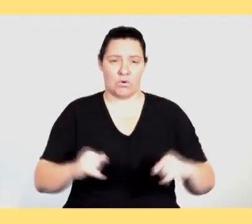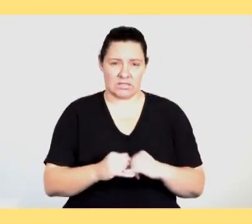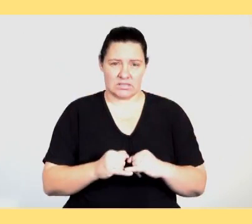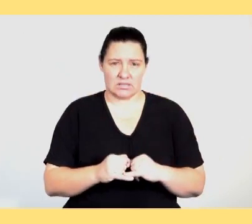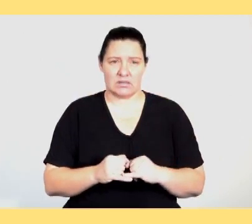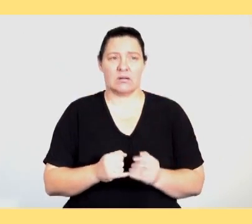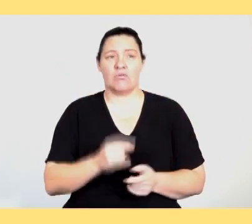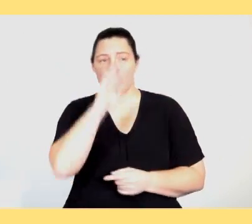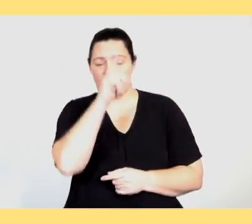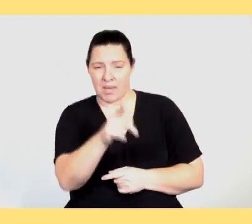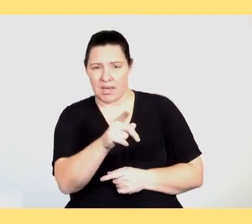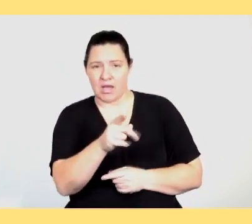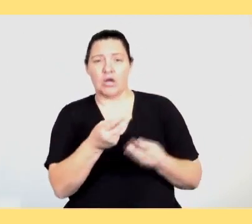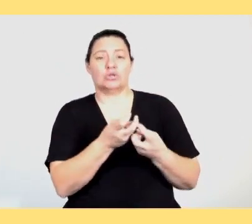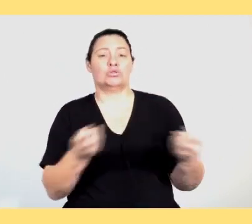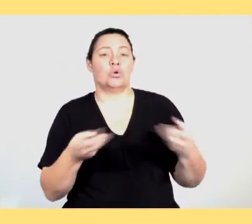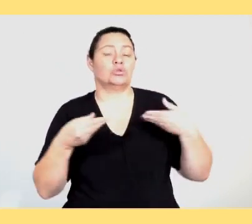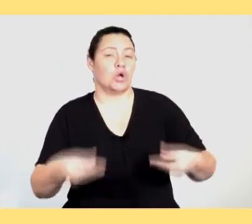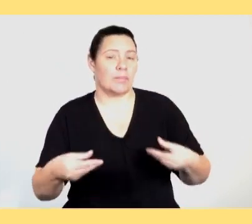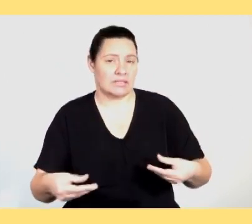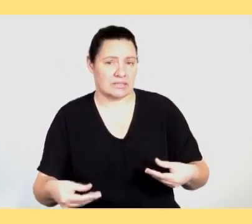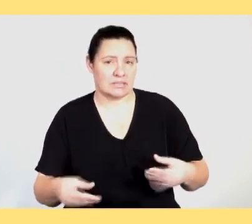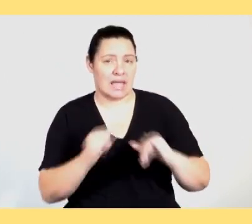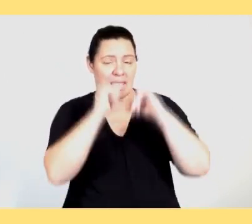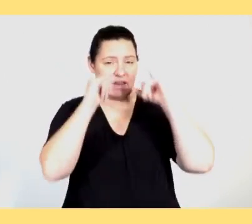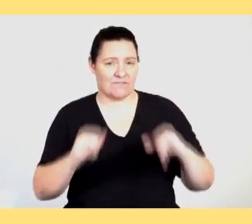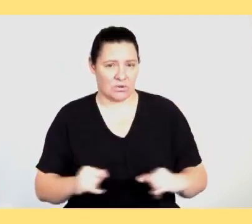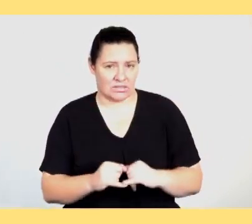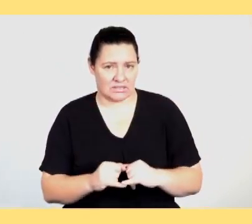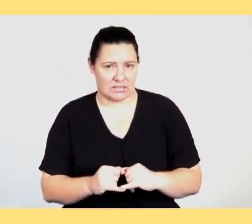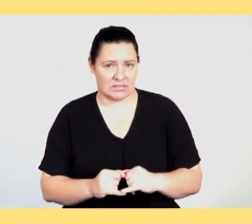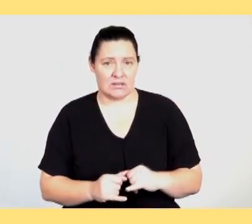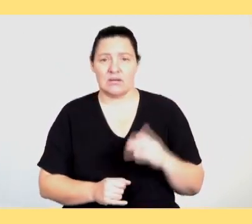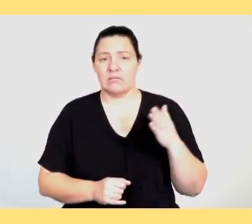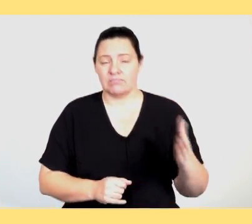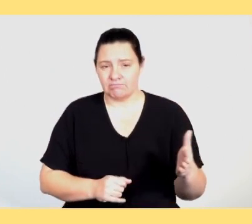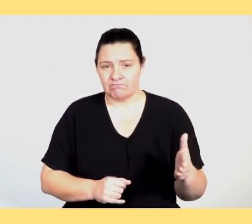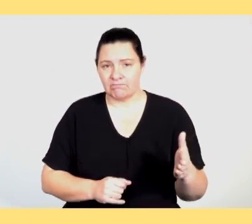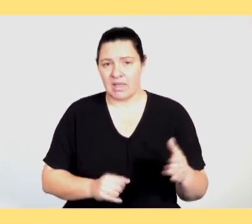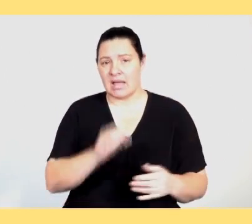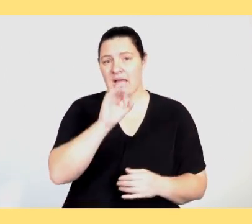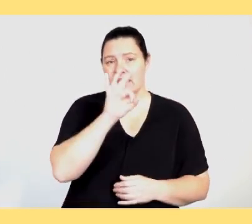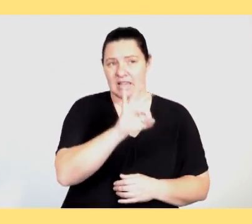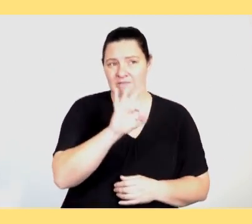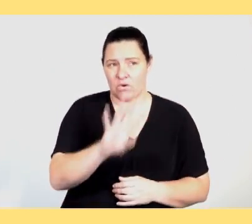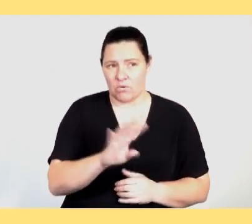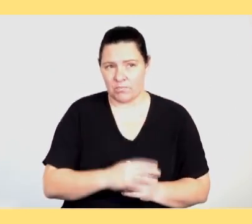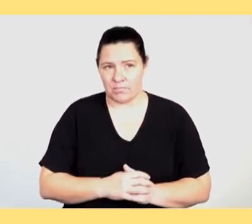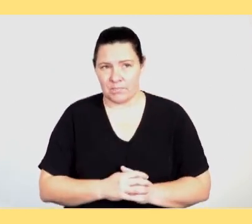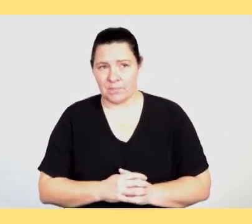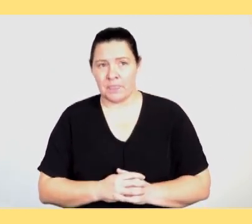Invoice. So remember the source document, invoice. Here it will be invoice